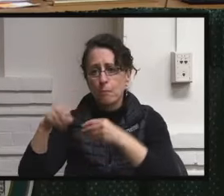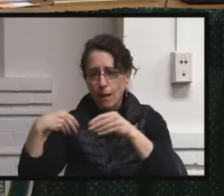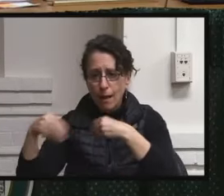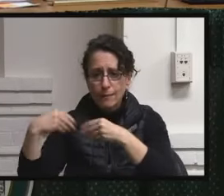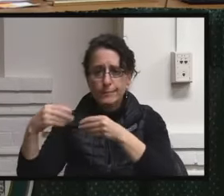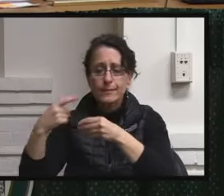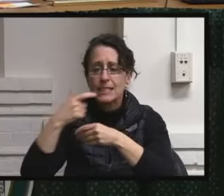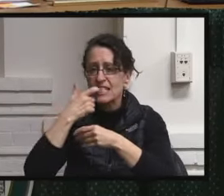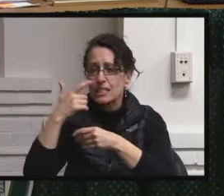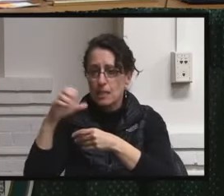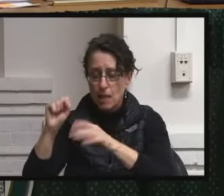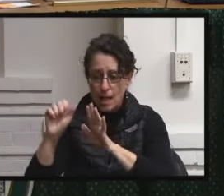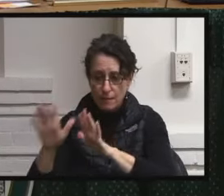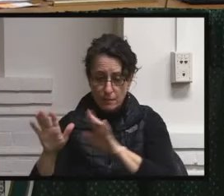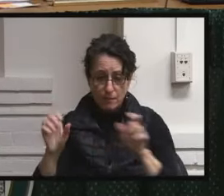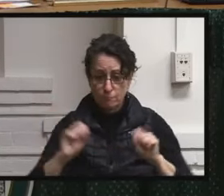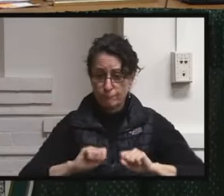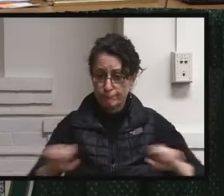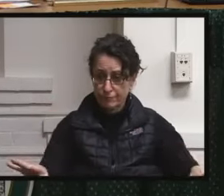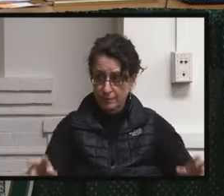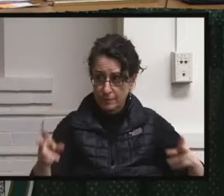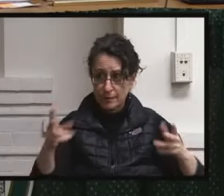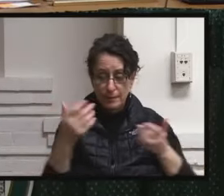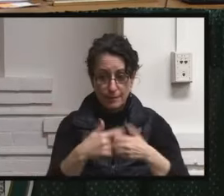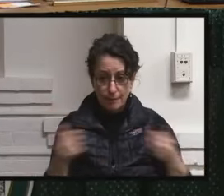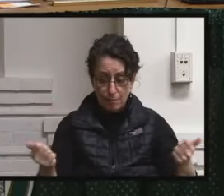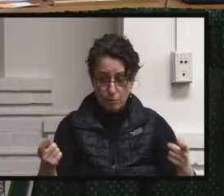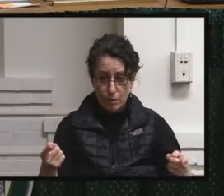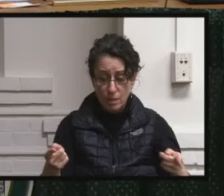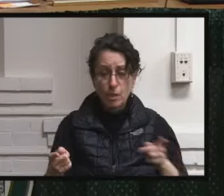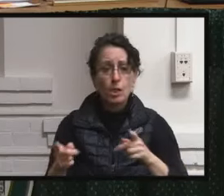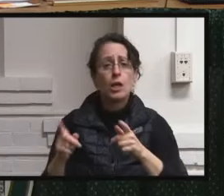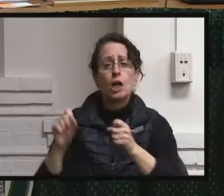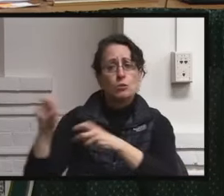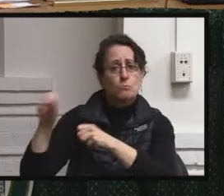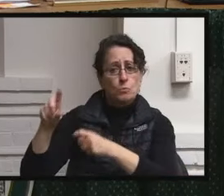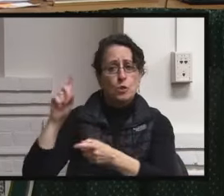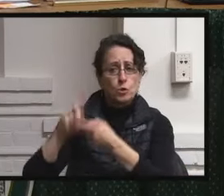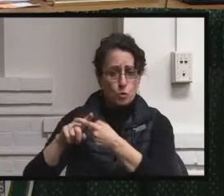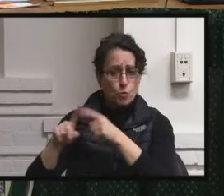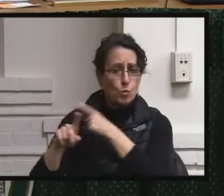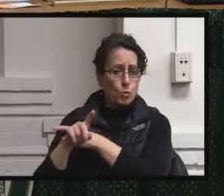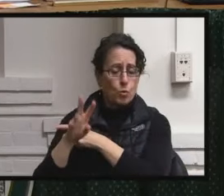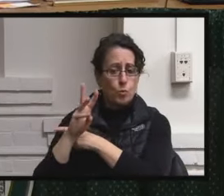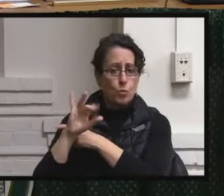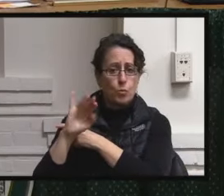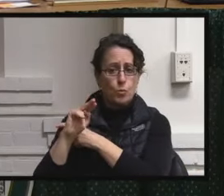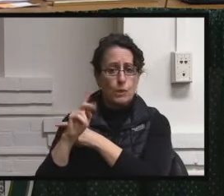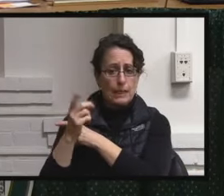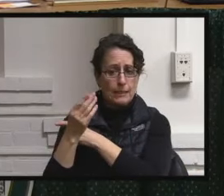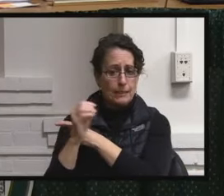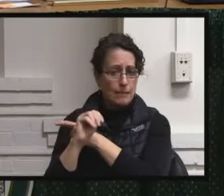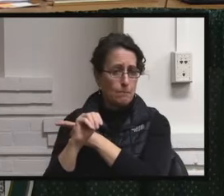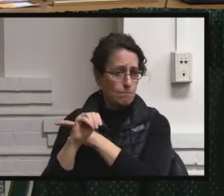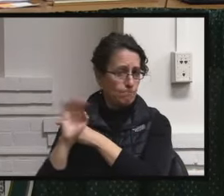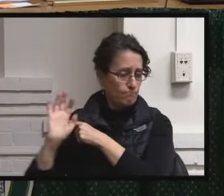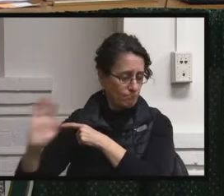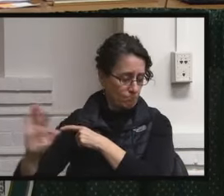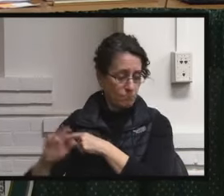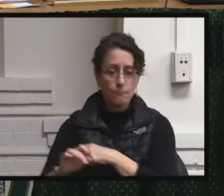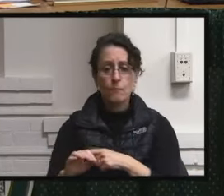Road, whether we should divert our recyclables to have them